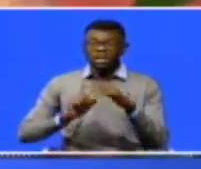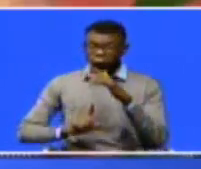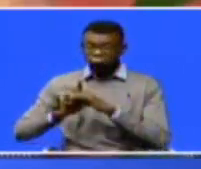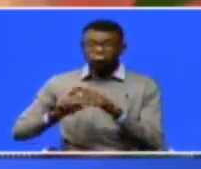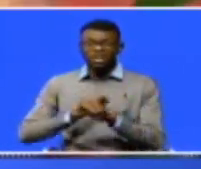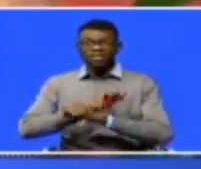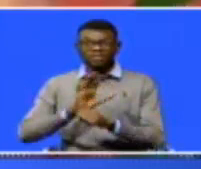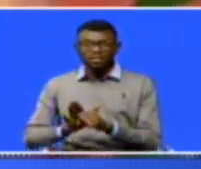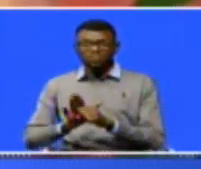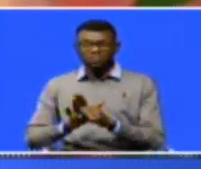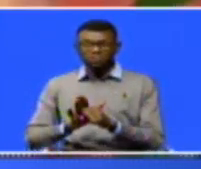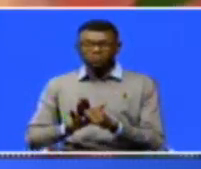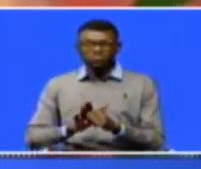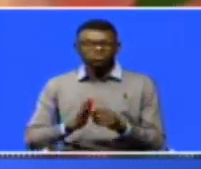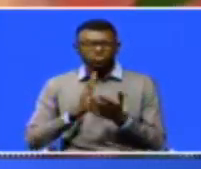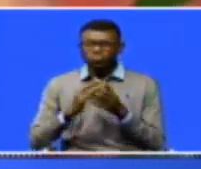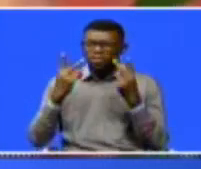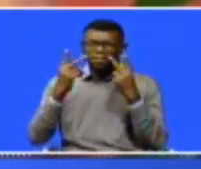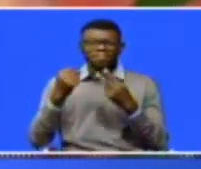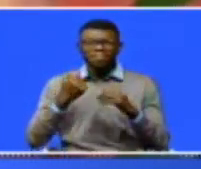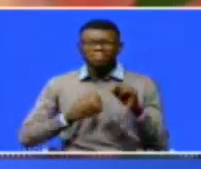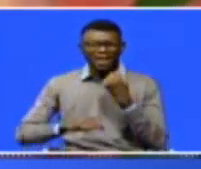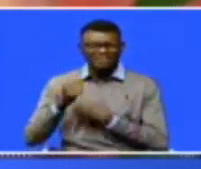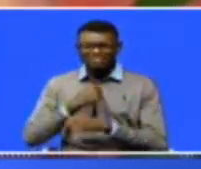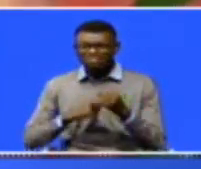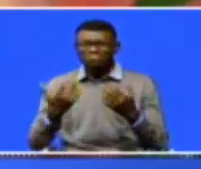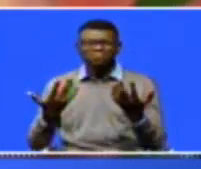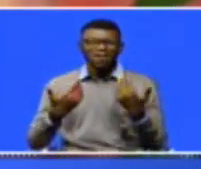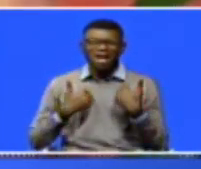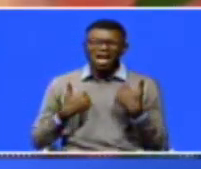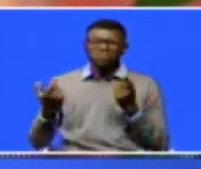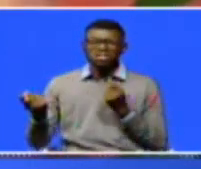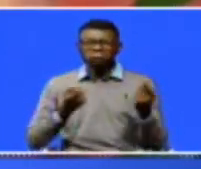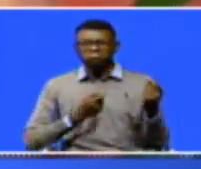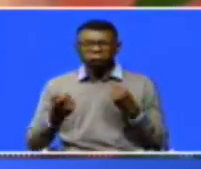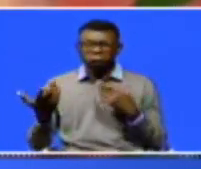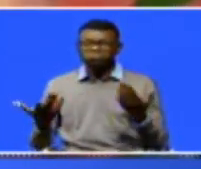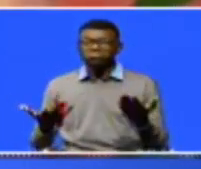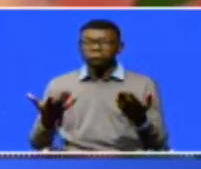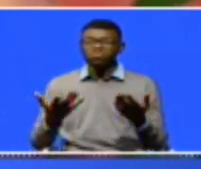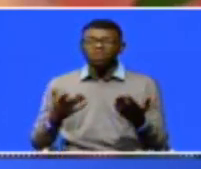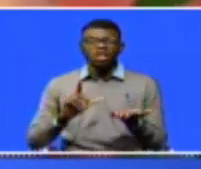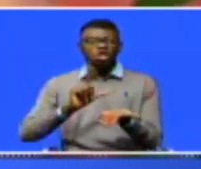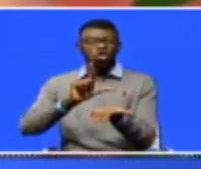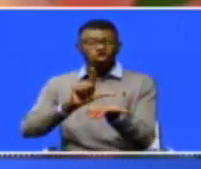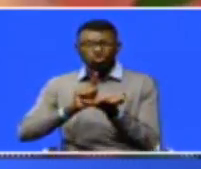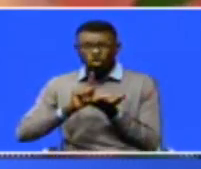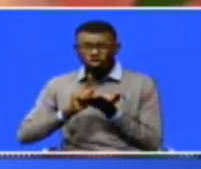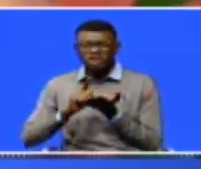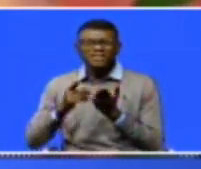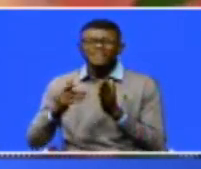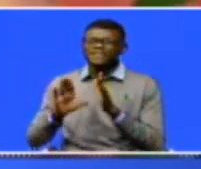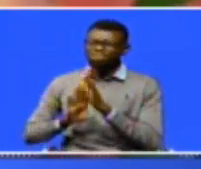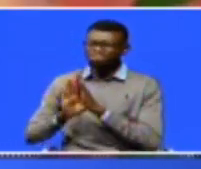pandemic. Overall, I would say that we see activities subdued. Our performance has been driven by loans. Growth has been quite